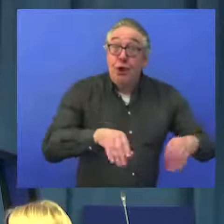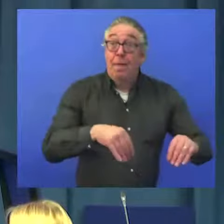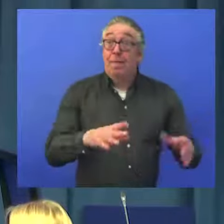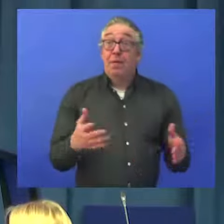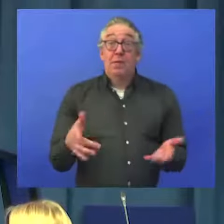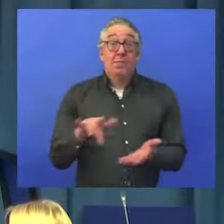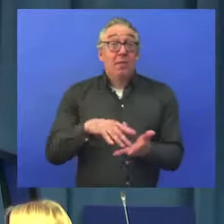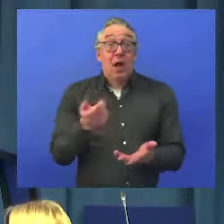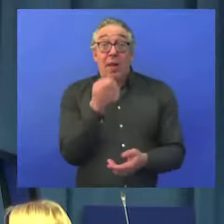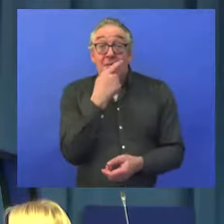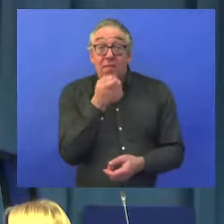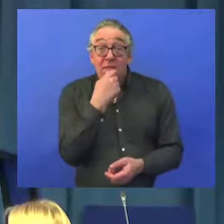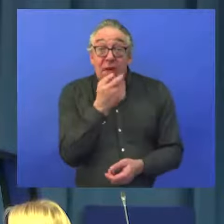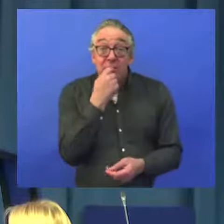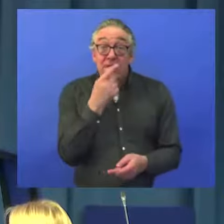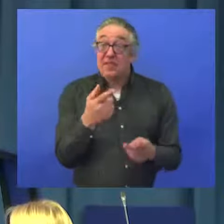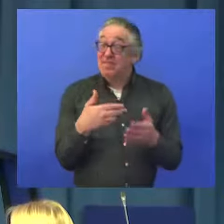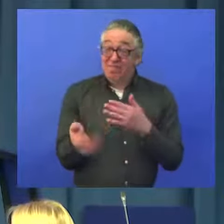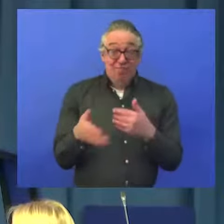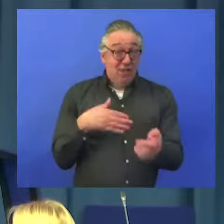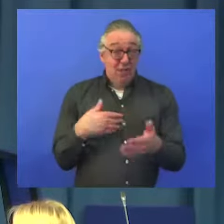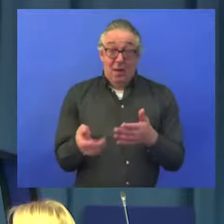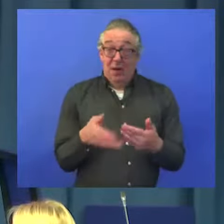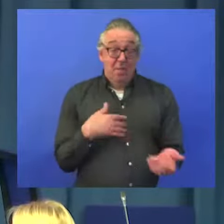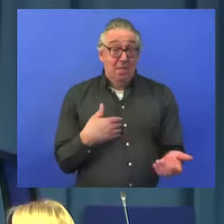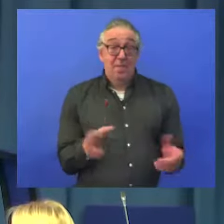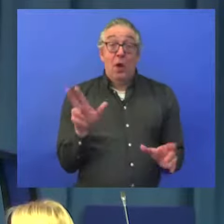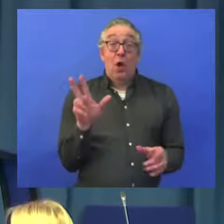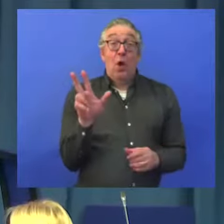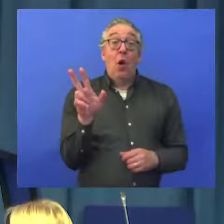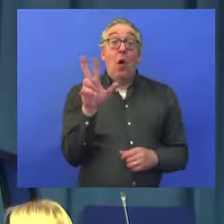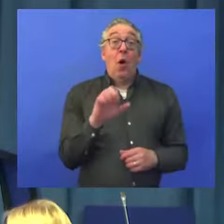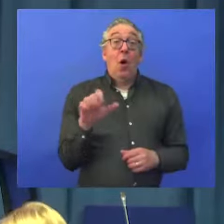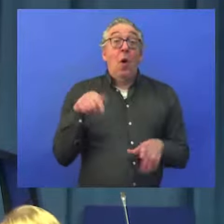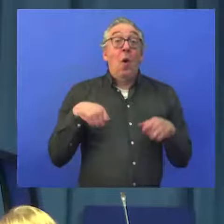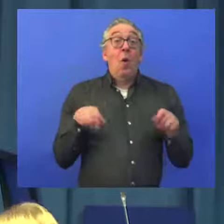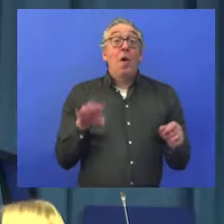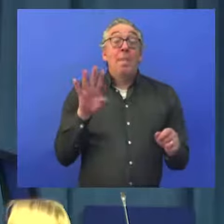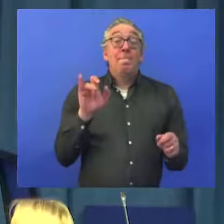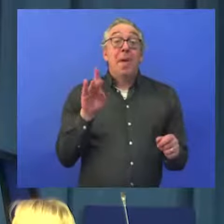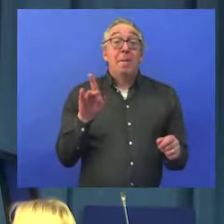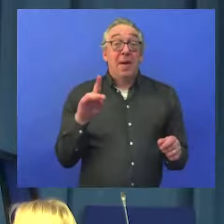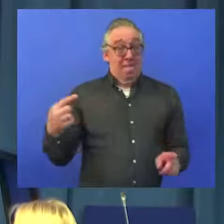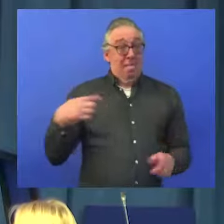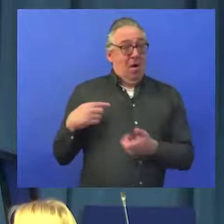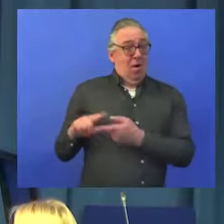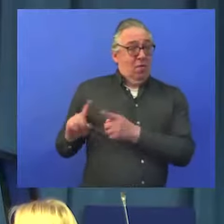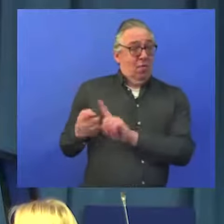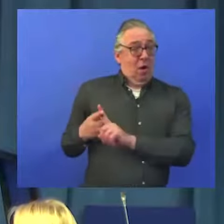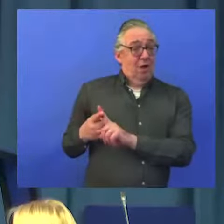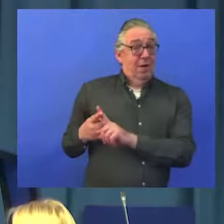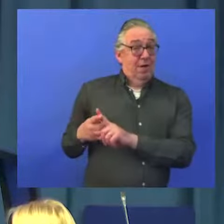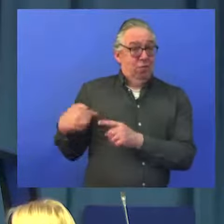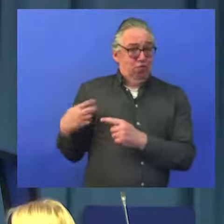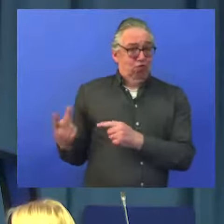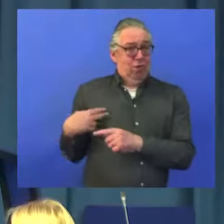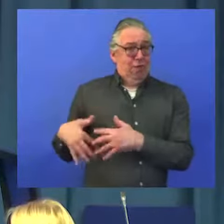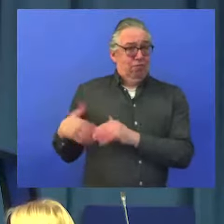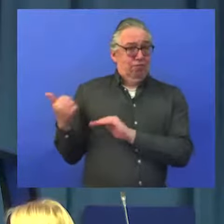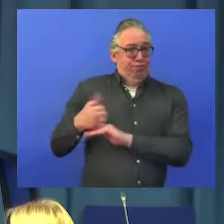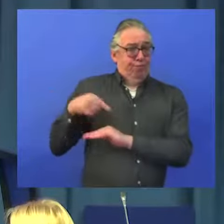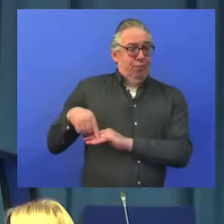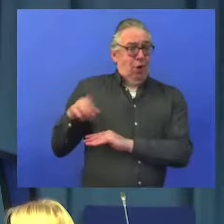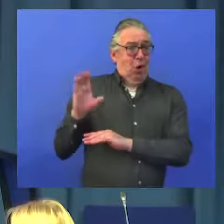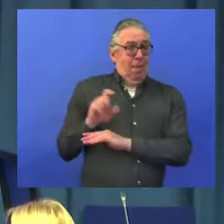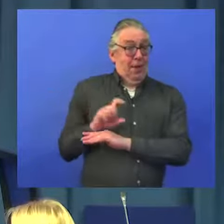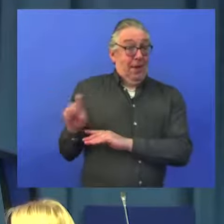with accessibility on Waymap, my co-founder is using an electric wheelchair. That's where we come from. But if you tap on Add a New